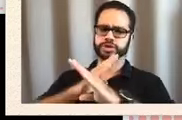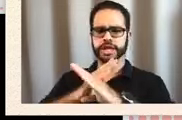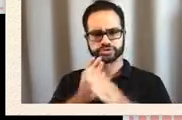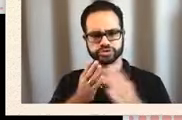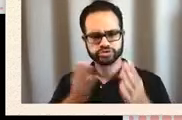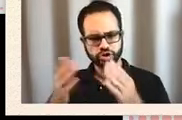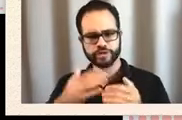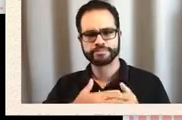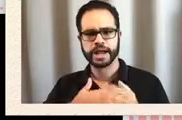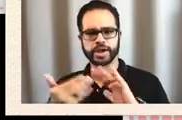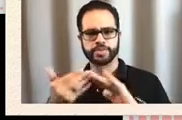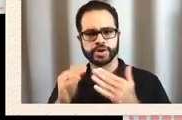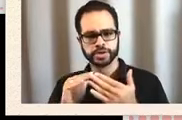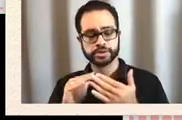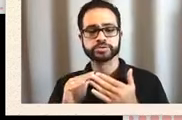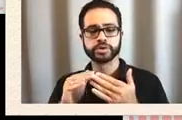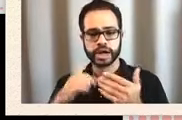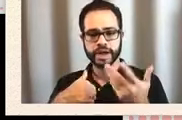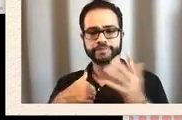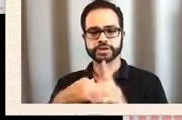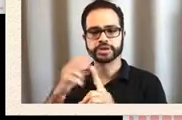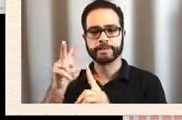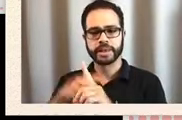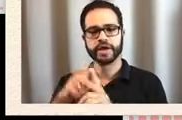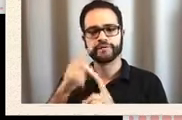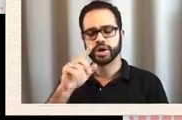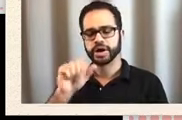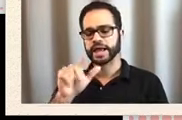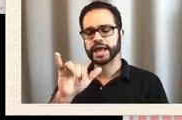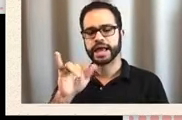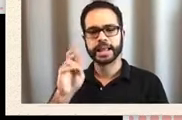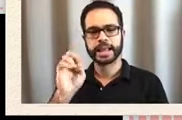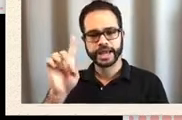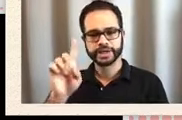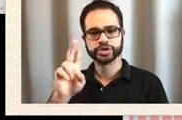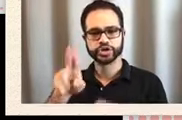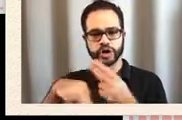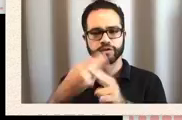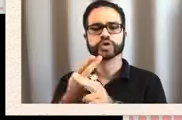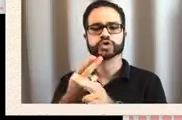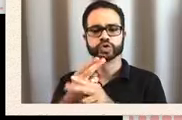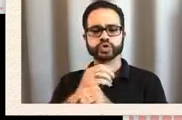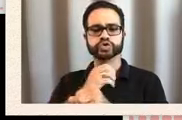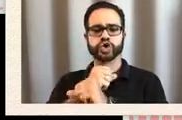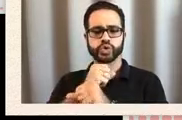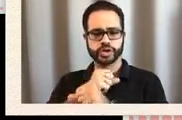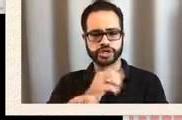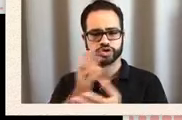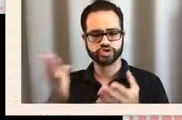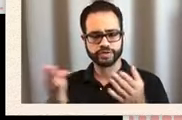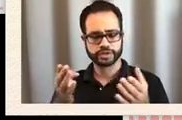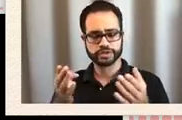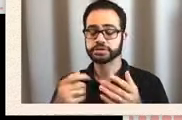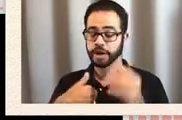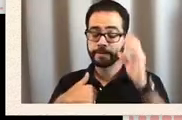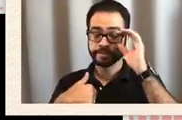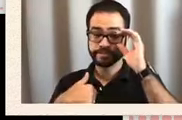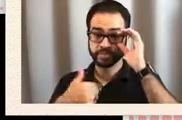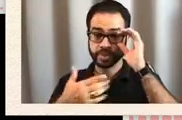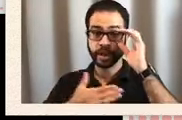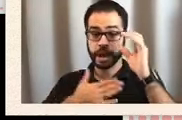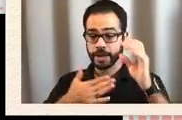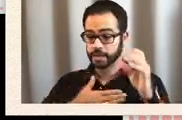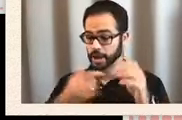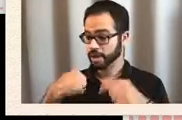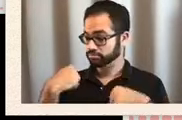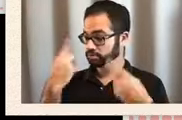I applied for Allied Universal Security Services, and I'm happy. I've been with them for almost